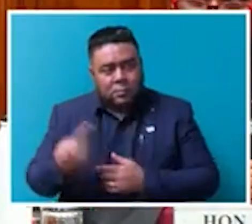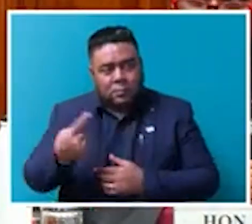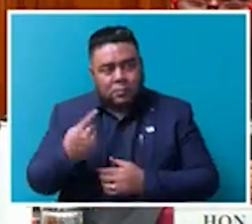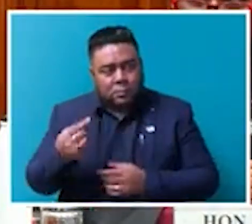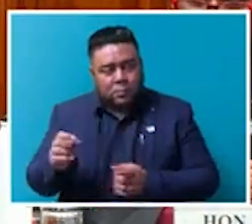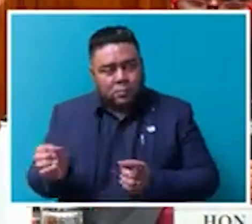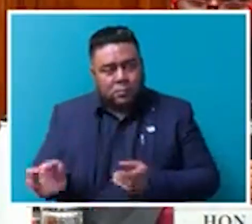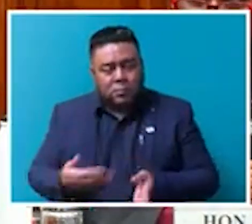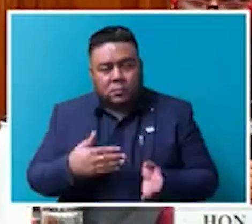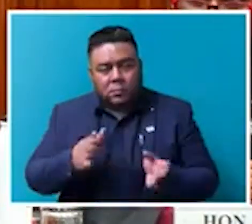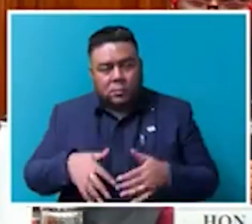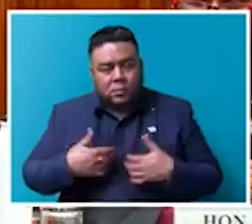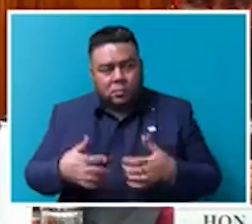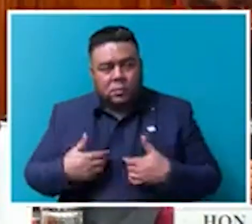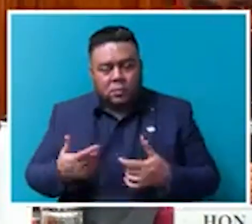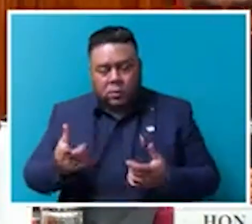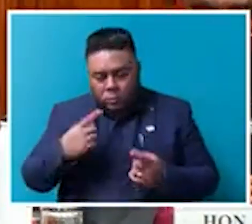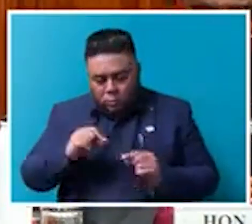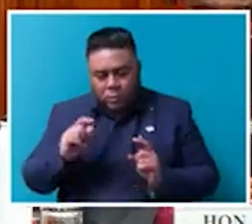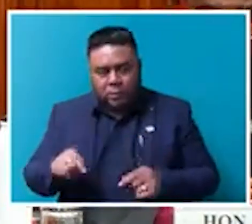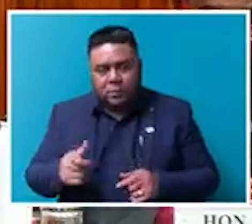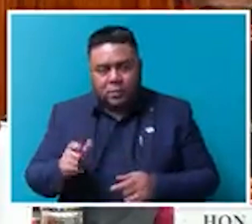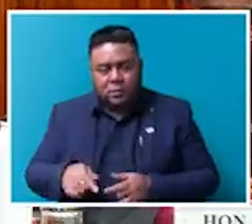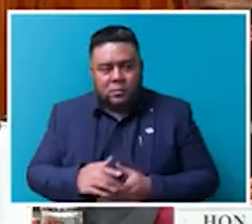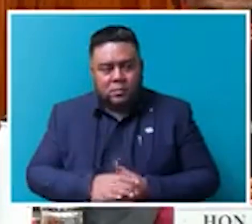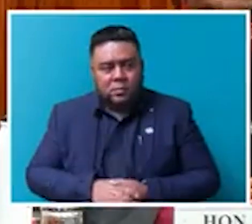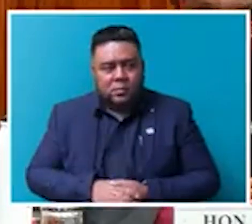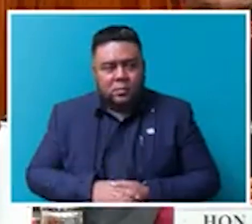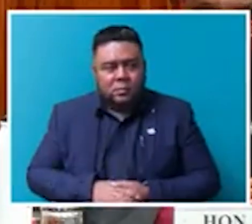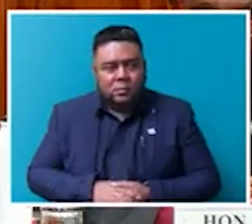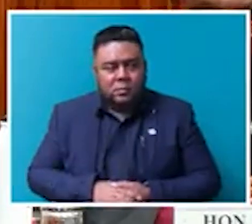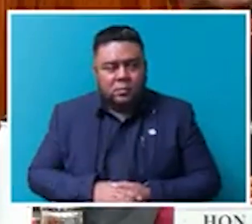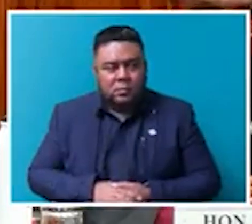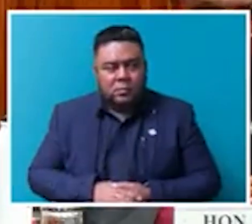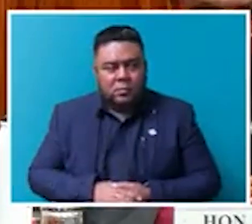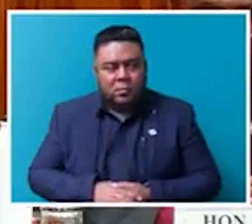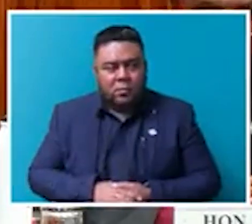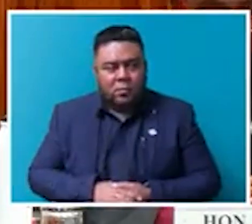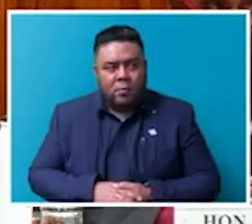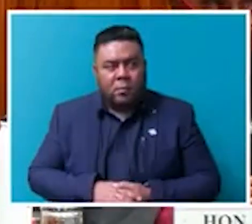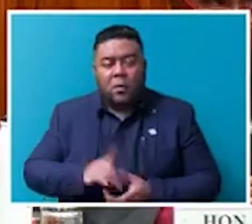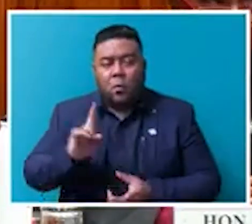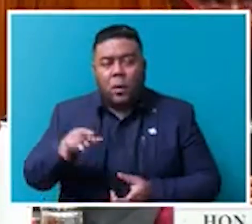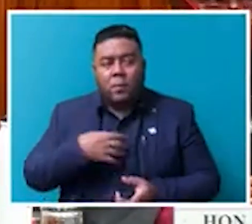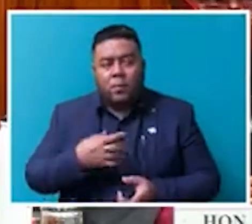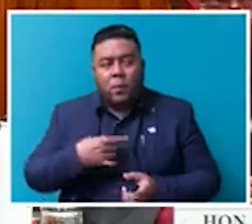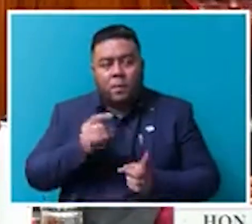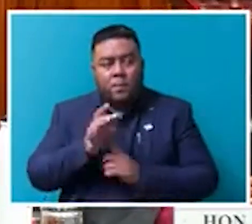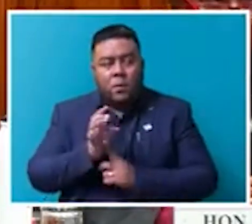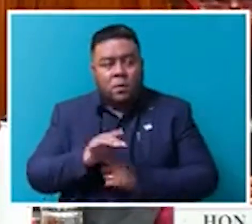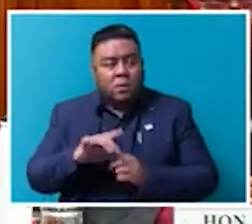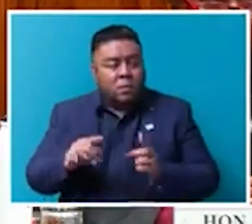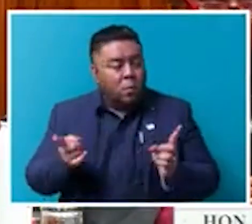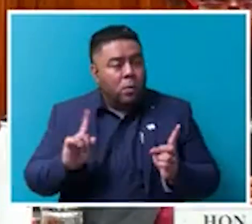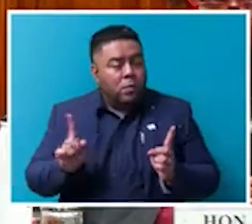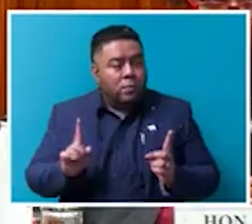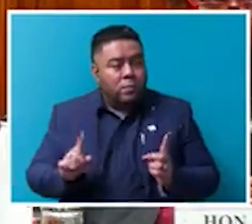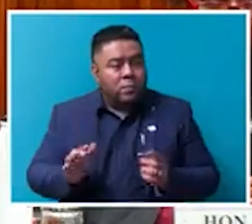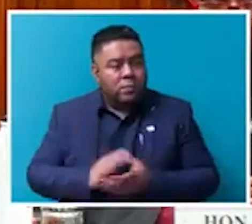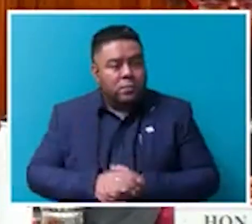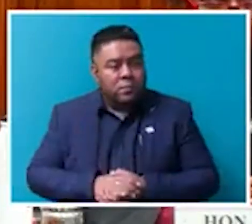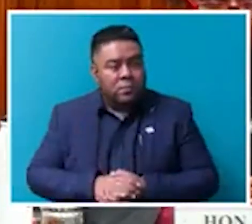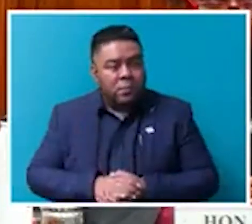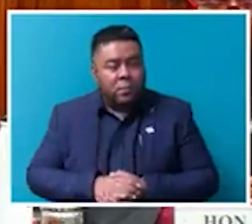that particular complaint. I'll do so after this, during the tea break. One more important thing I believe to note over here is